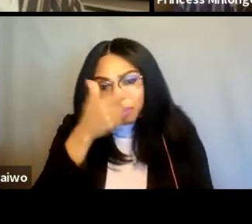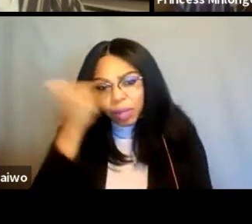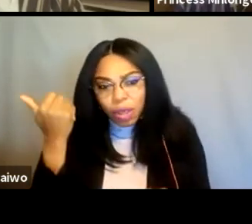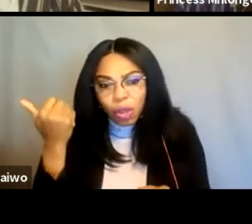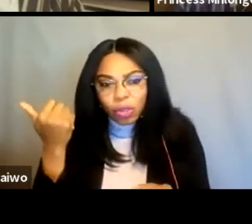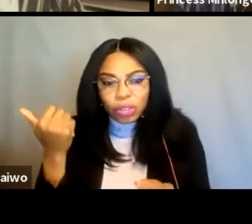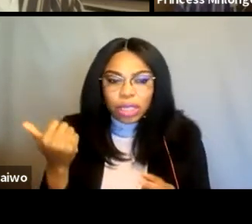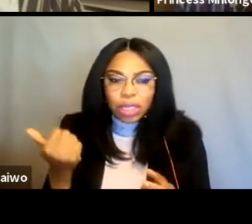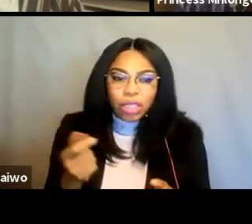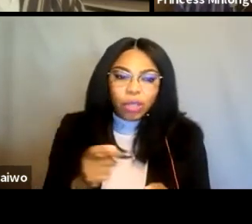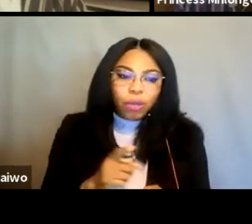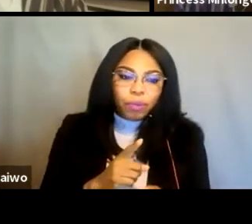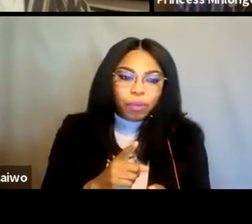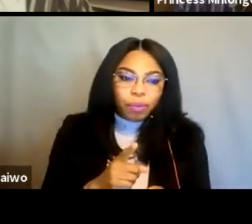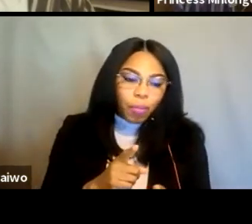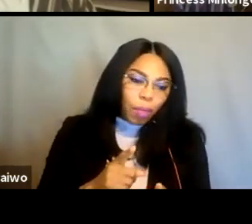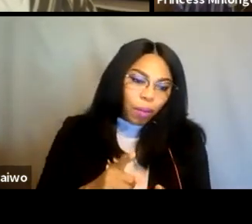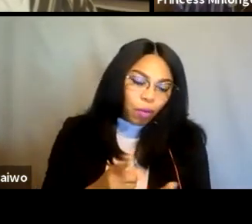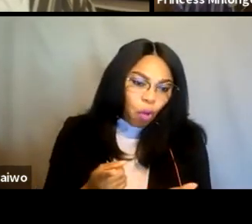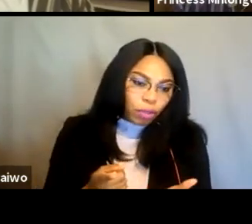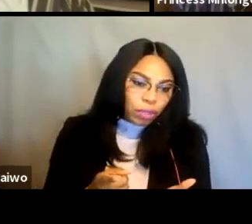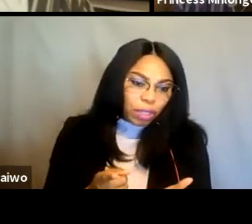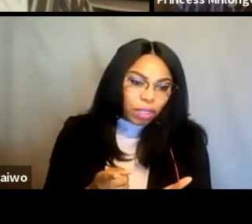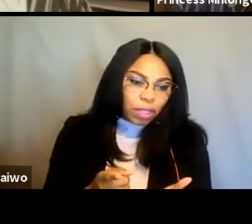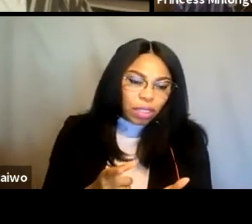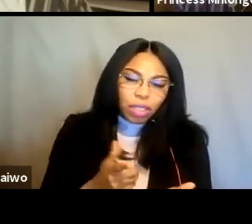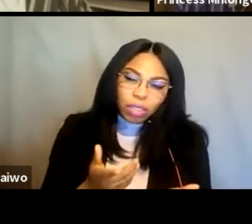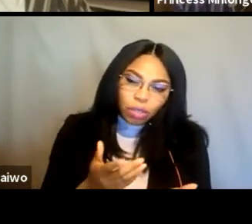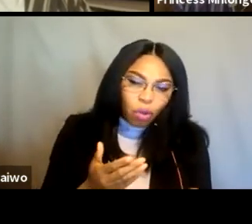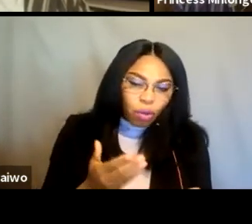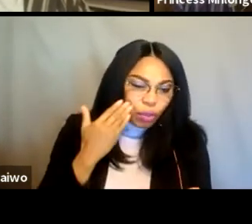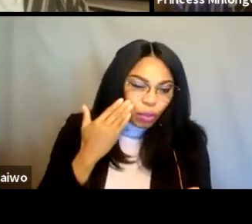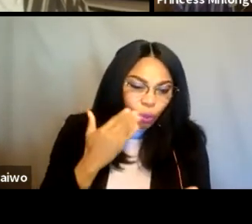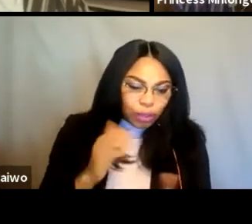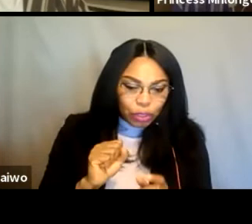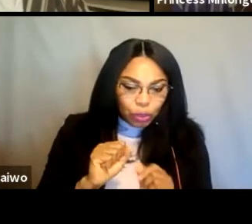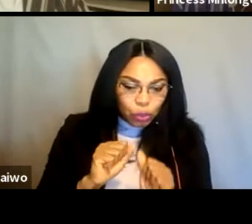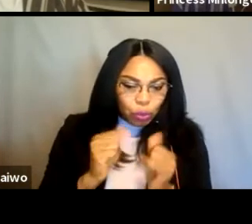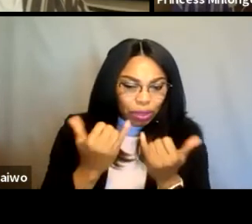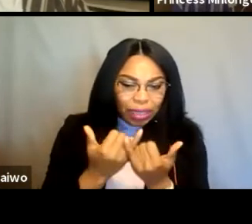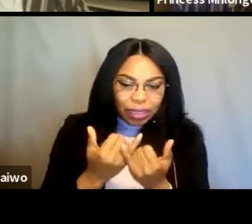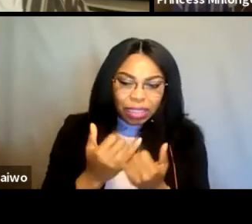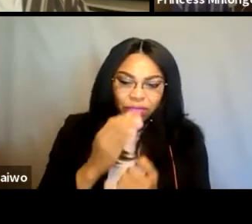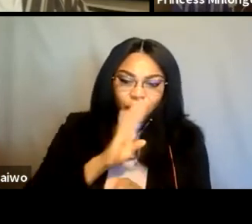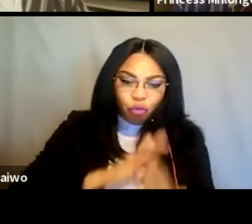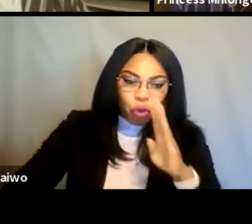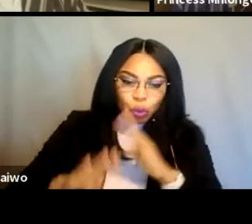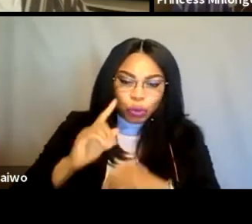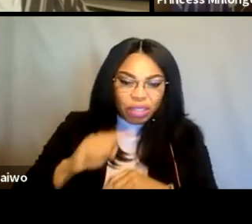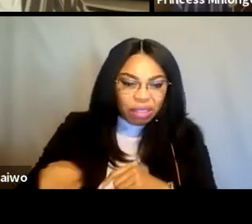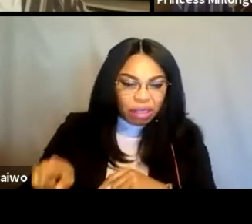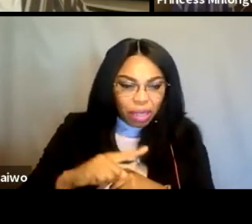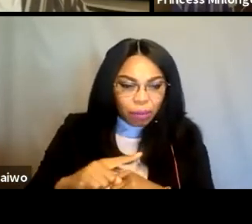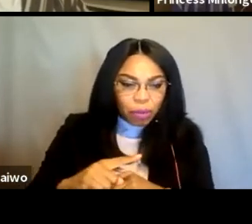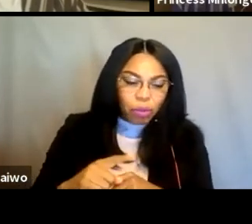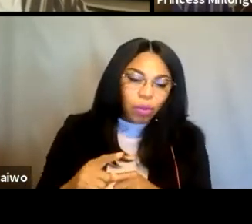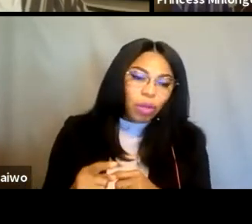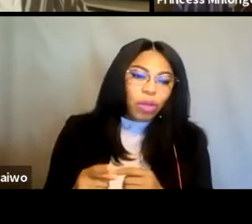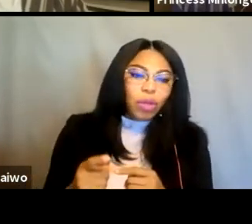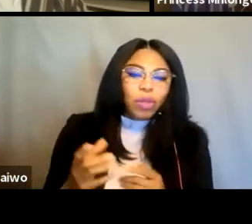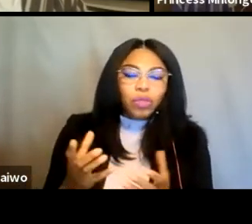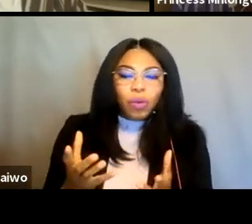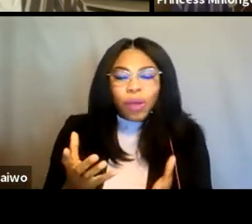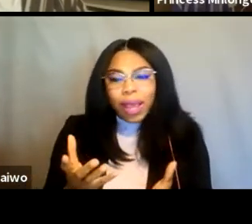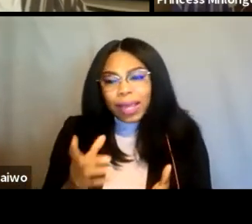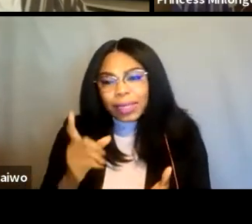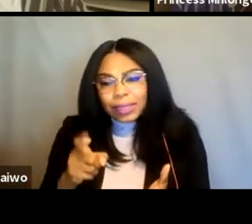because they really want to do it in a way, you know, how society has frustrated them and all those things. So I made my story quite true to